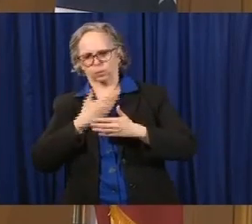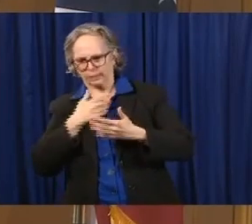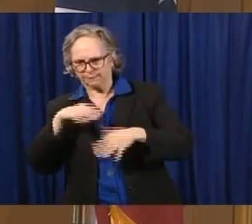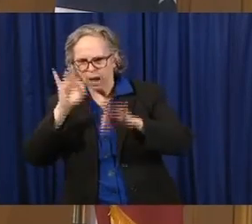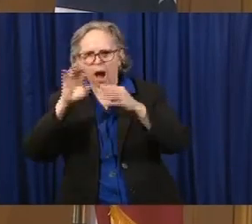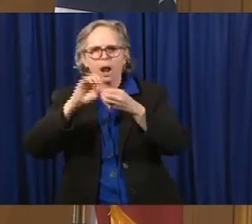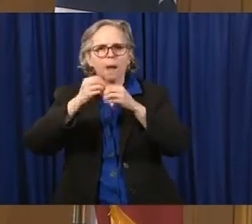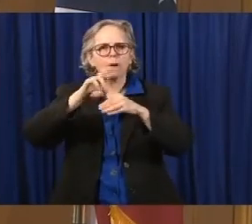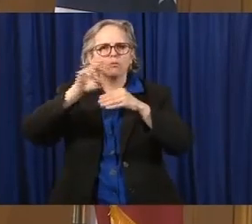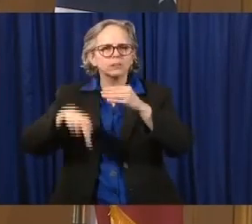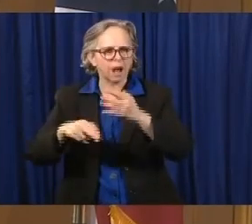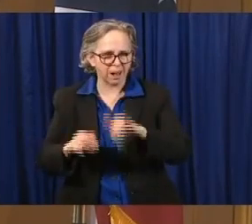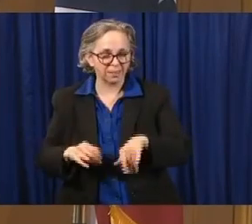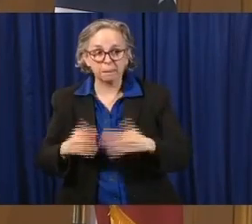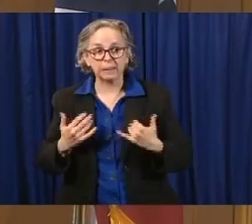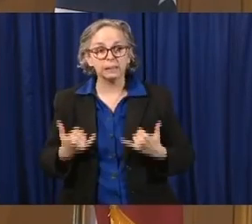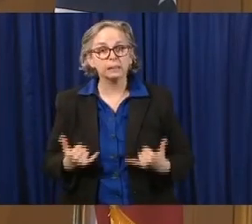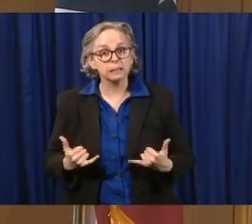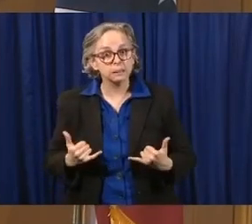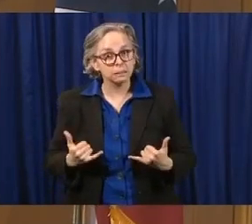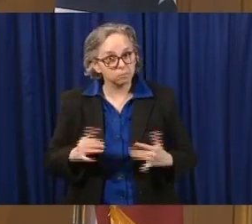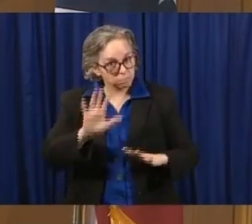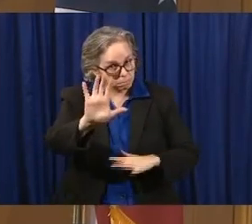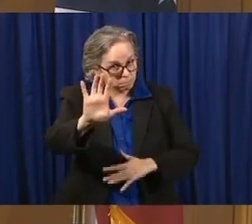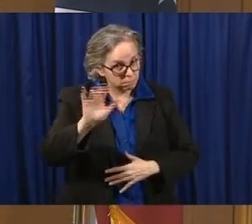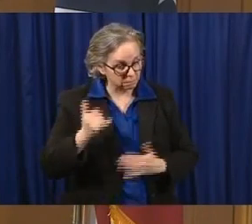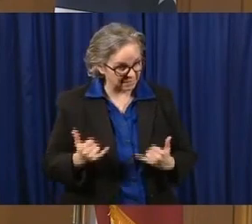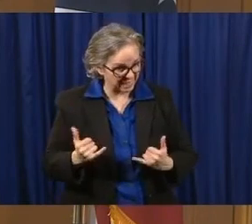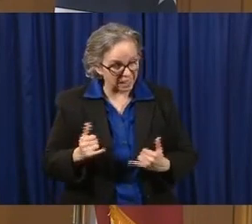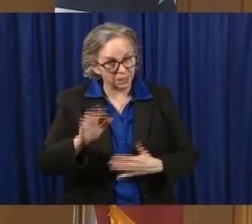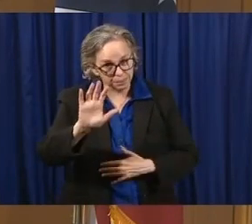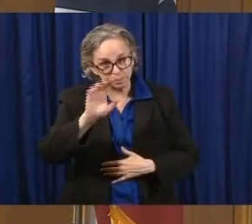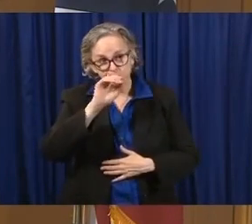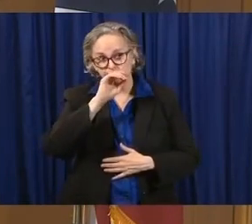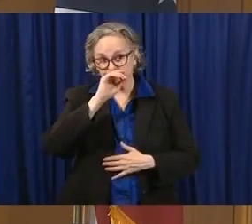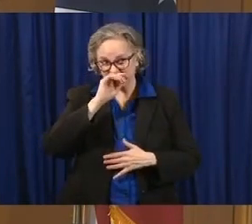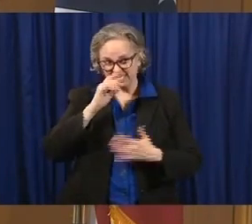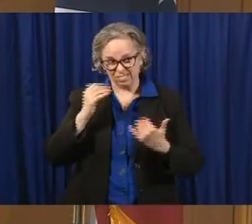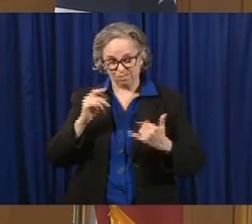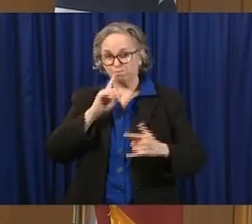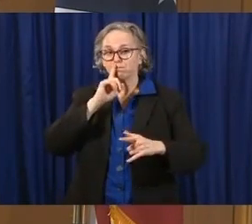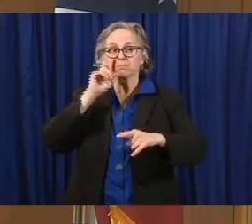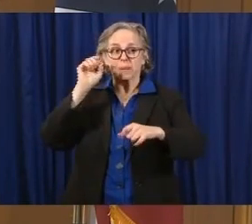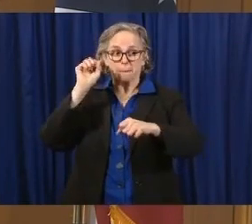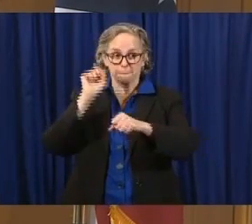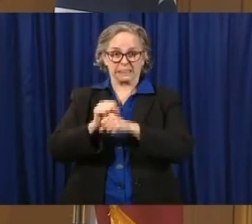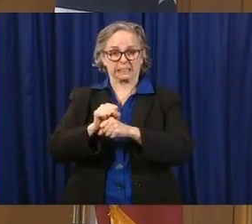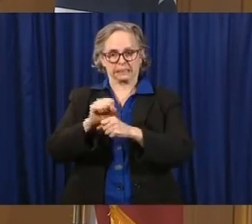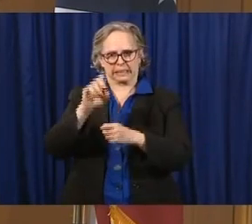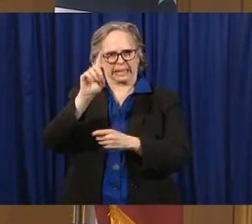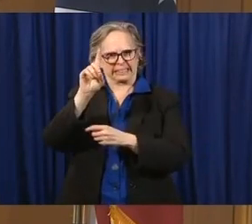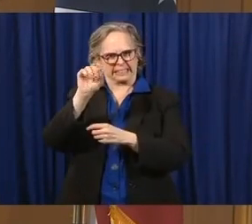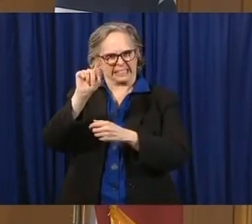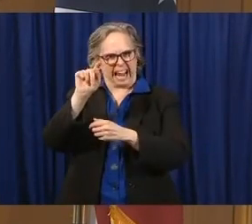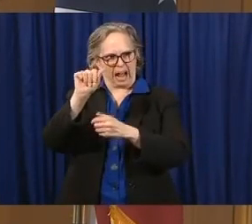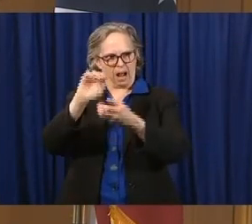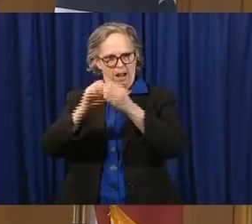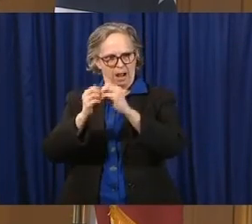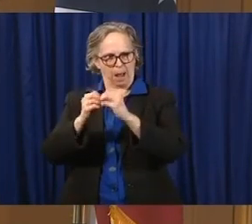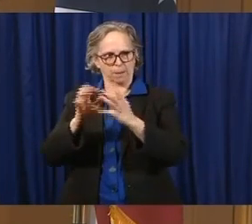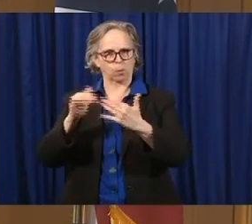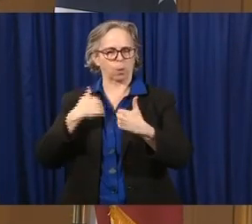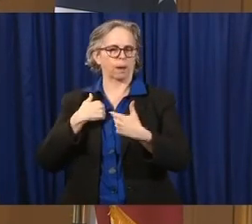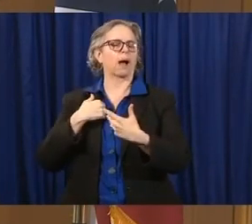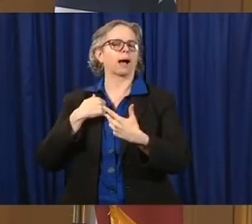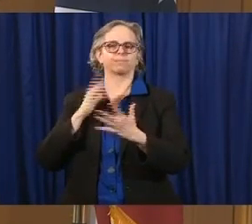point, what you look at is the real data day to day. That's what I'm looking at every day. I'm looking at a